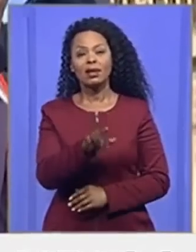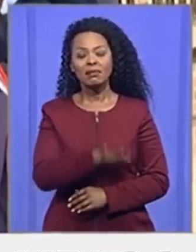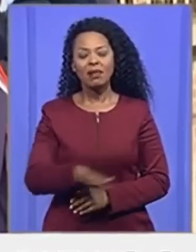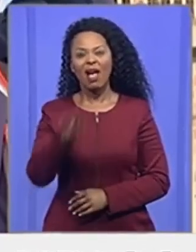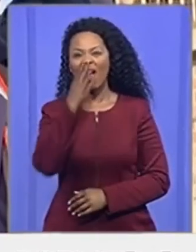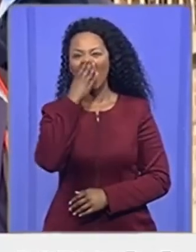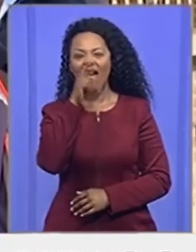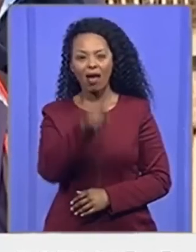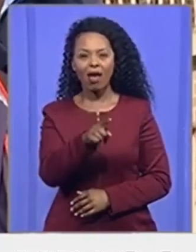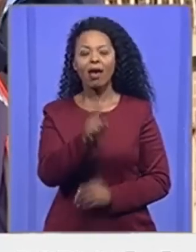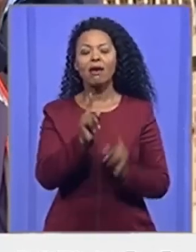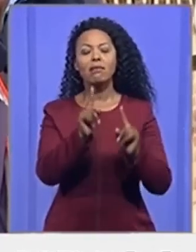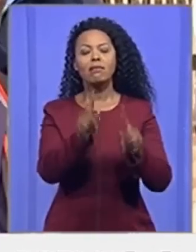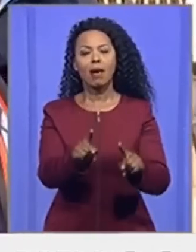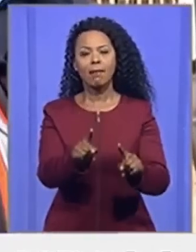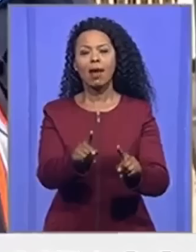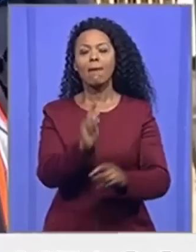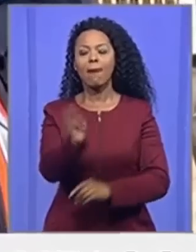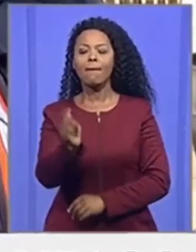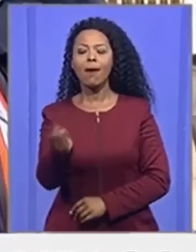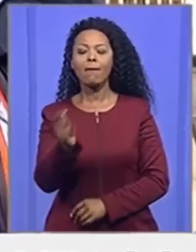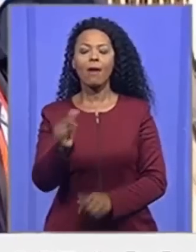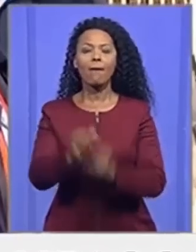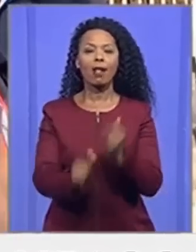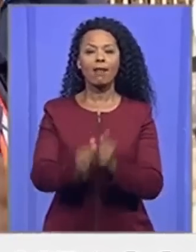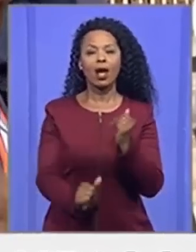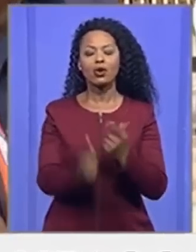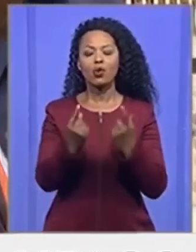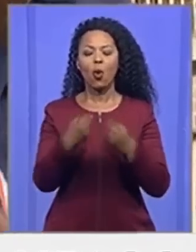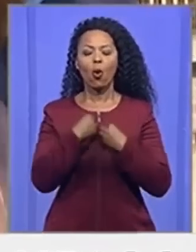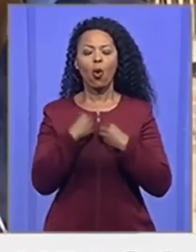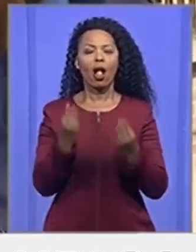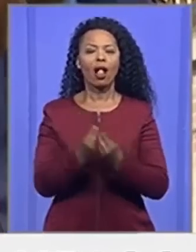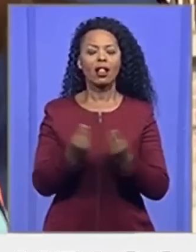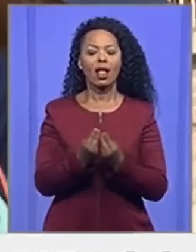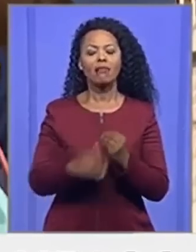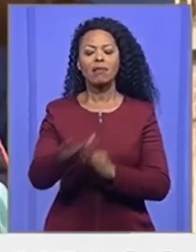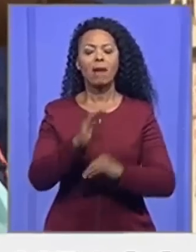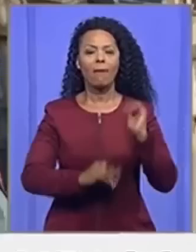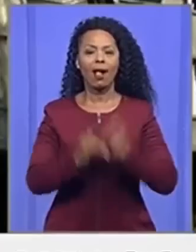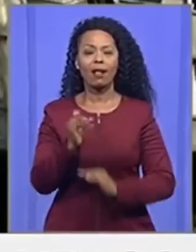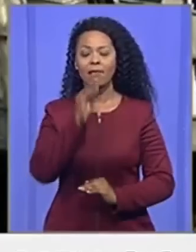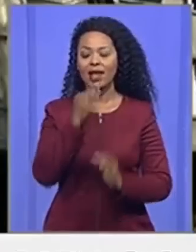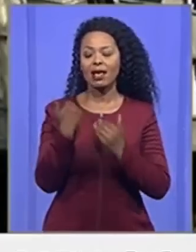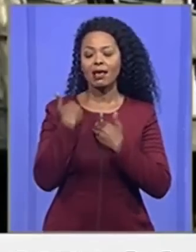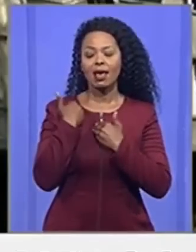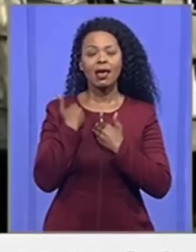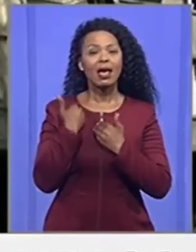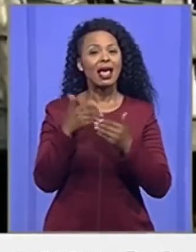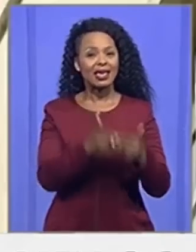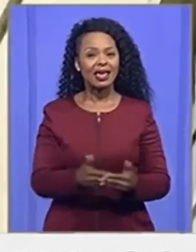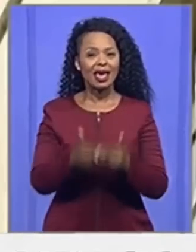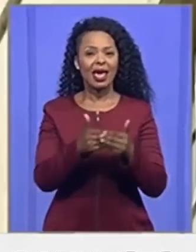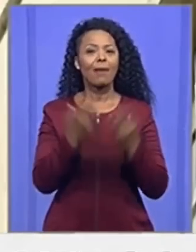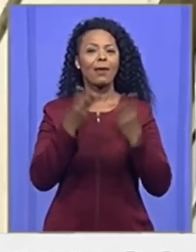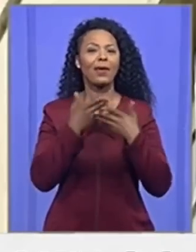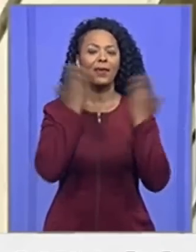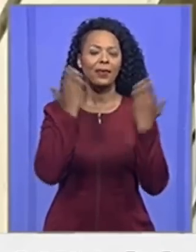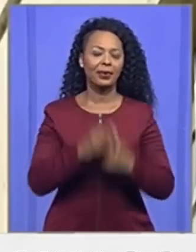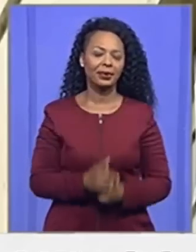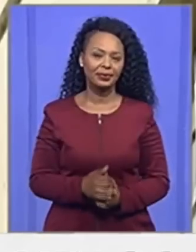syndicates on a retainer every month. So they don't care about the safety of our people. Ka go le lengwe badudi bao ba